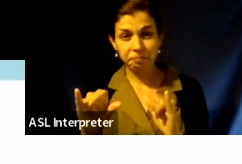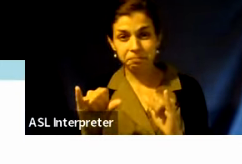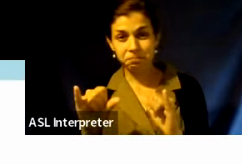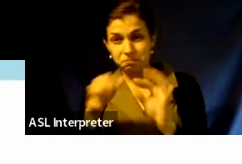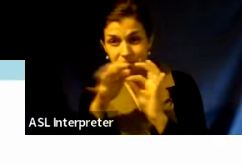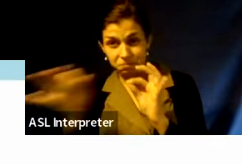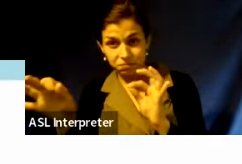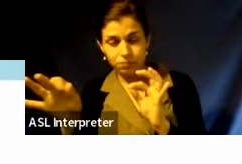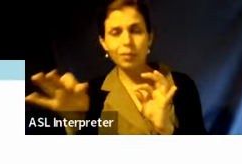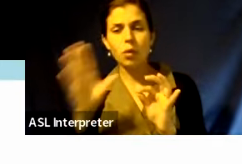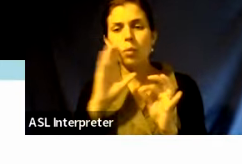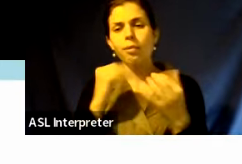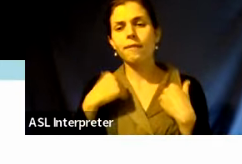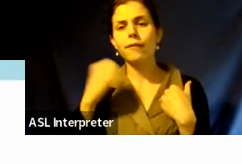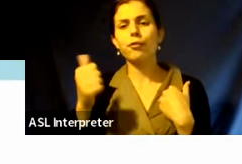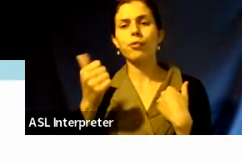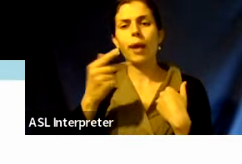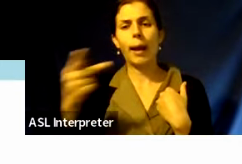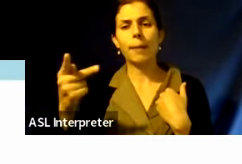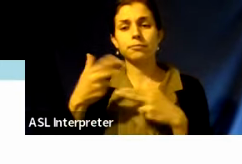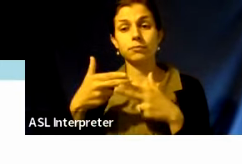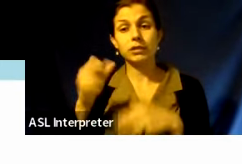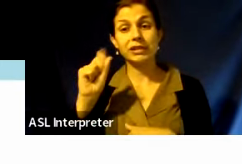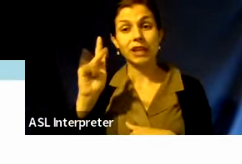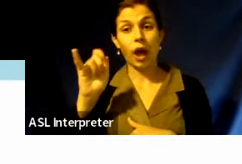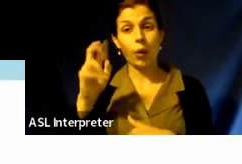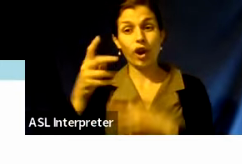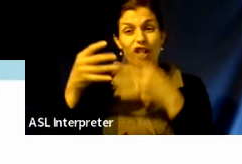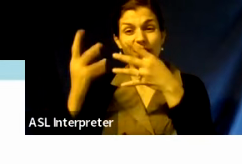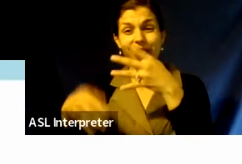in your app store, and those are not the right ones.